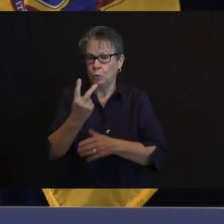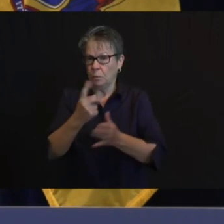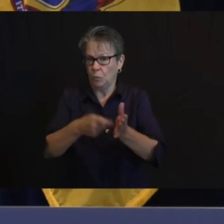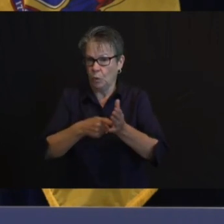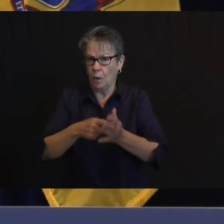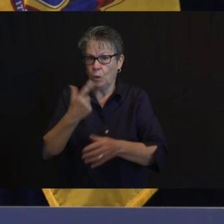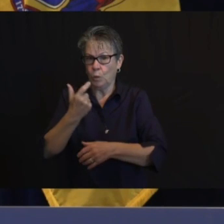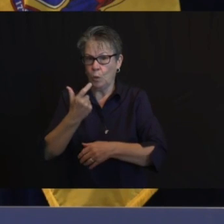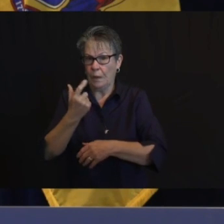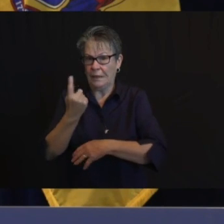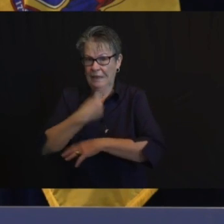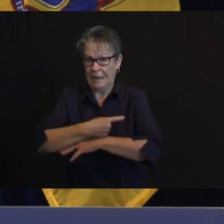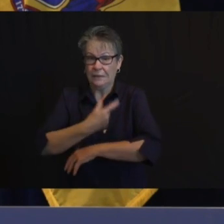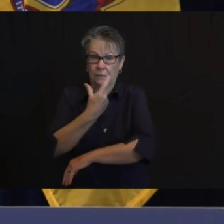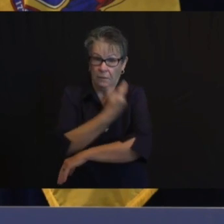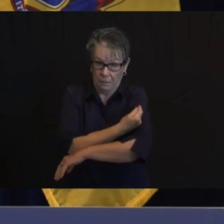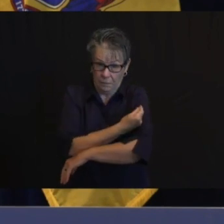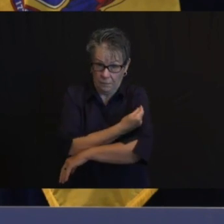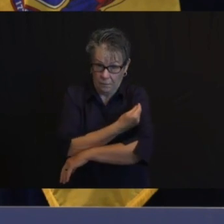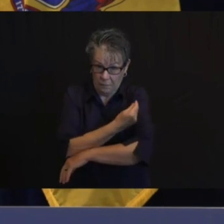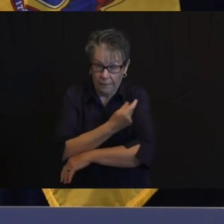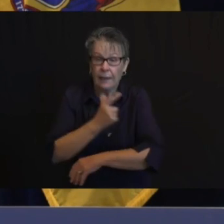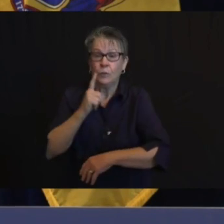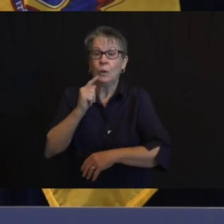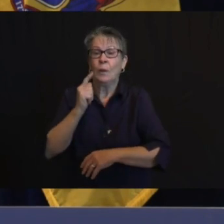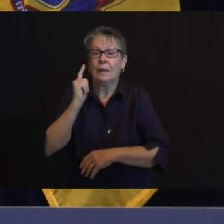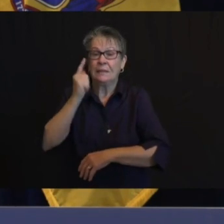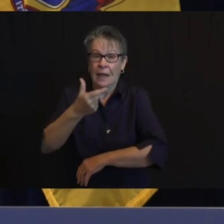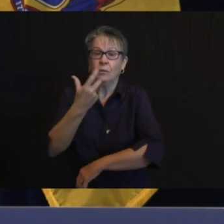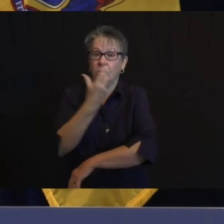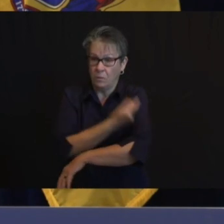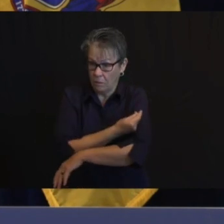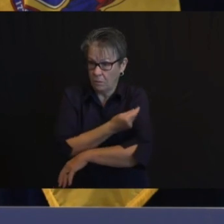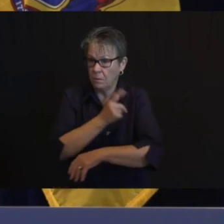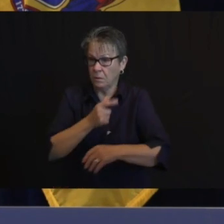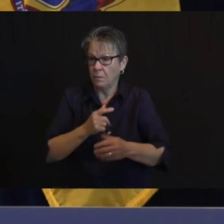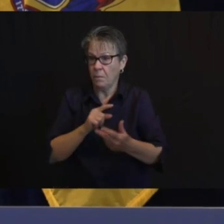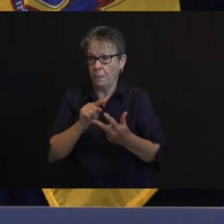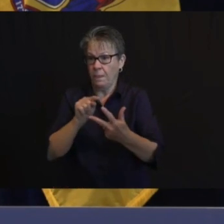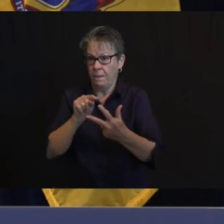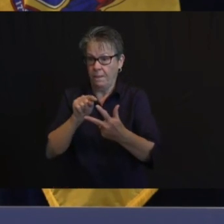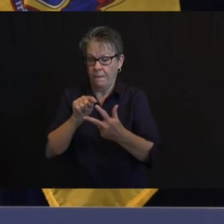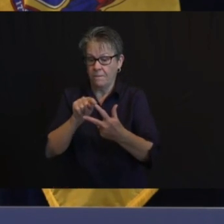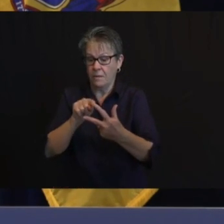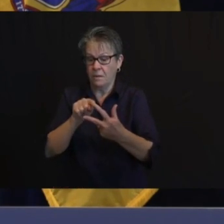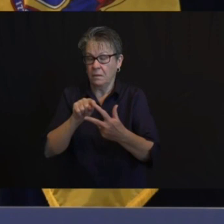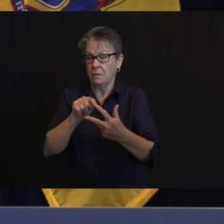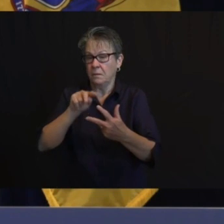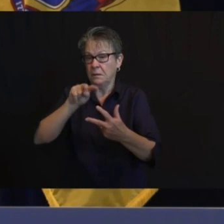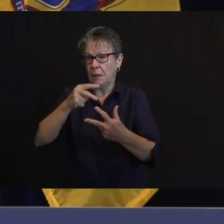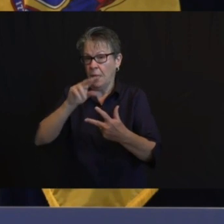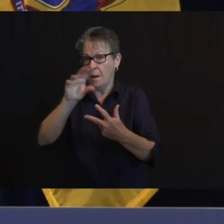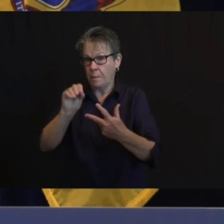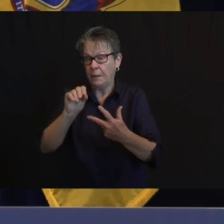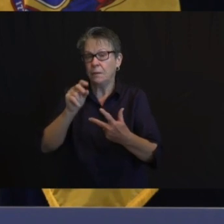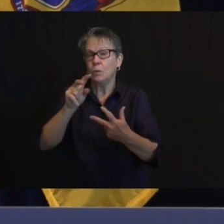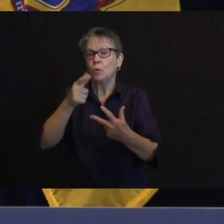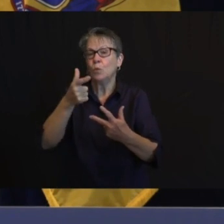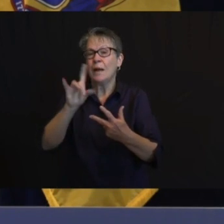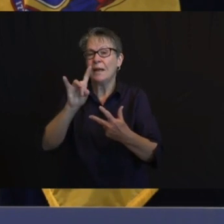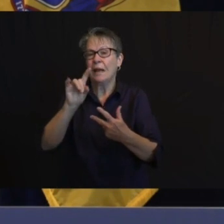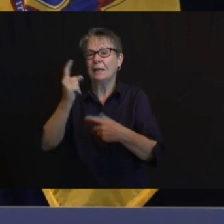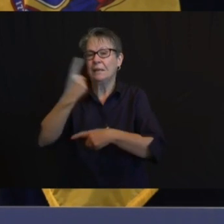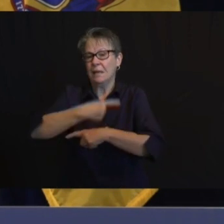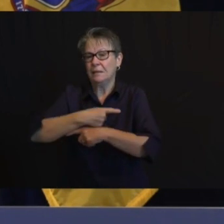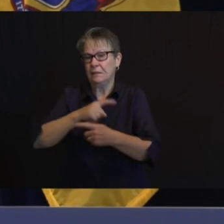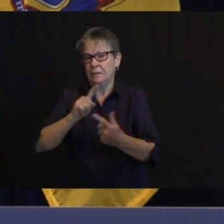So, anything you want to add, Ed, to that? Okay, thank you. Brent, thank you. Good